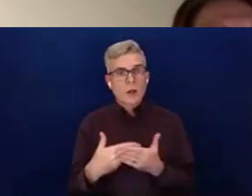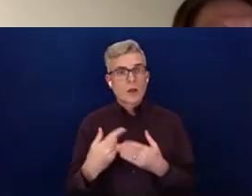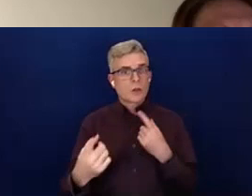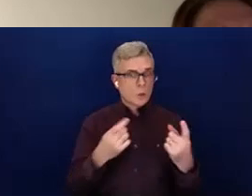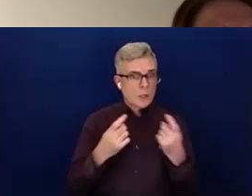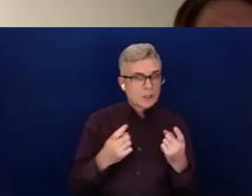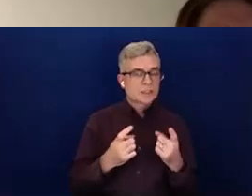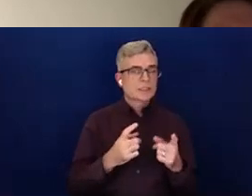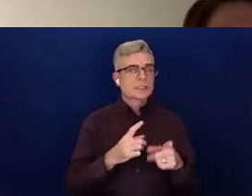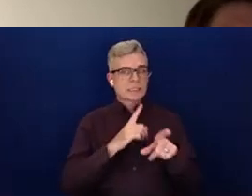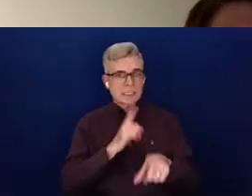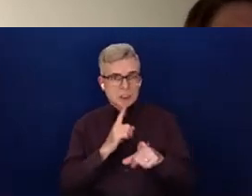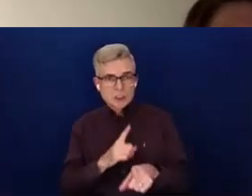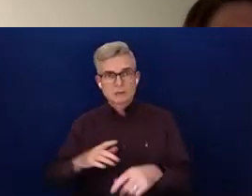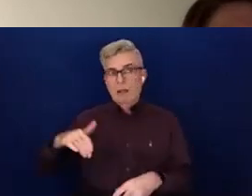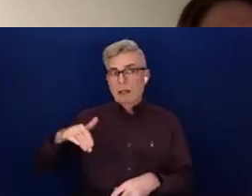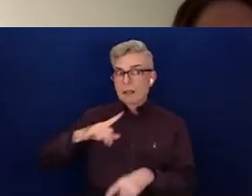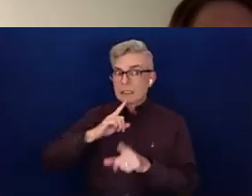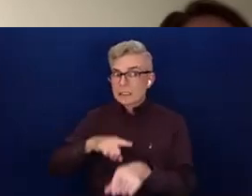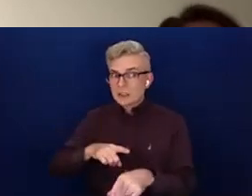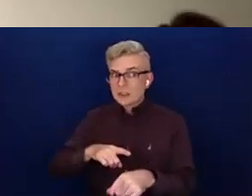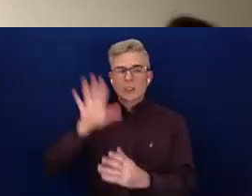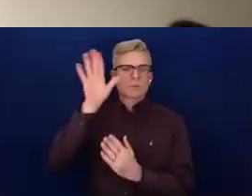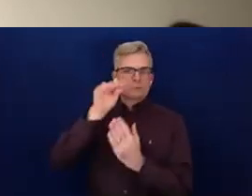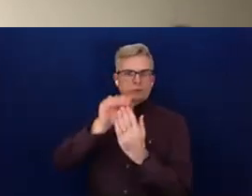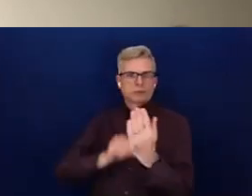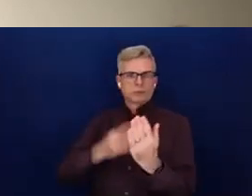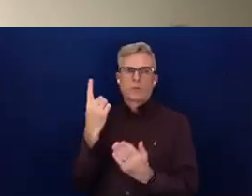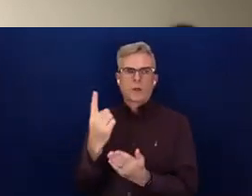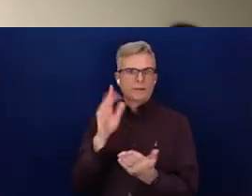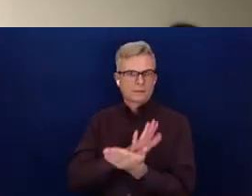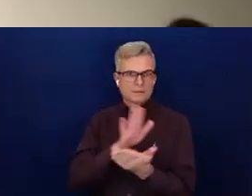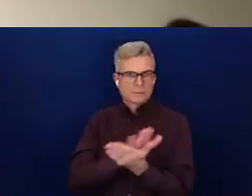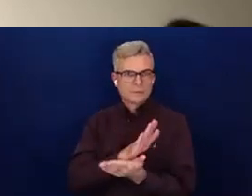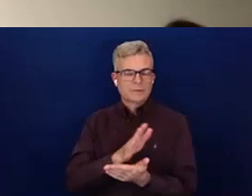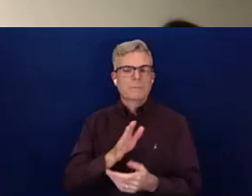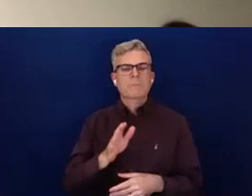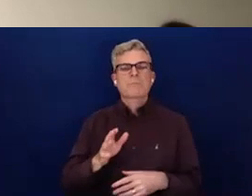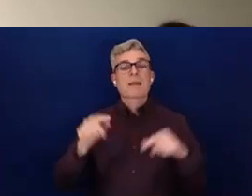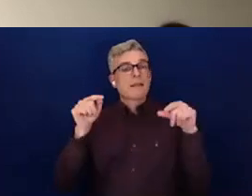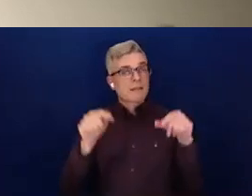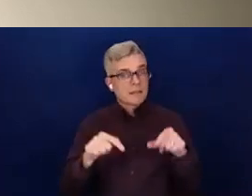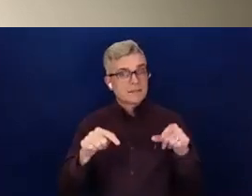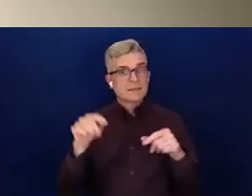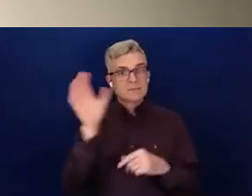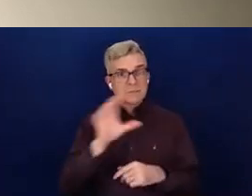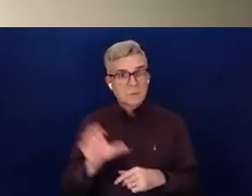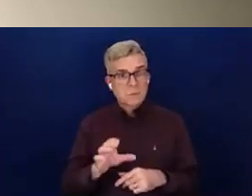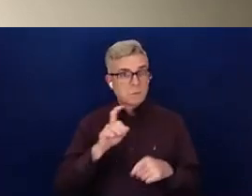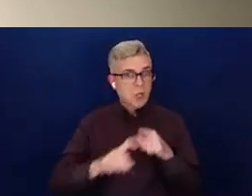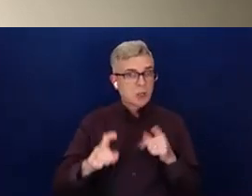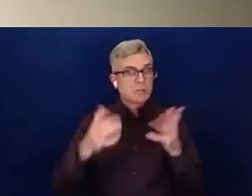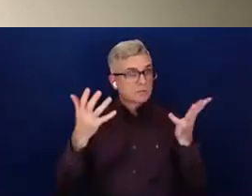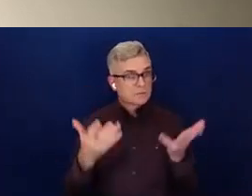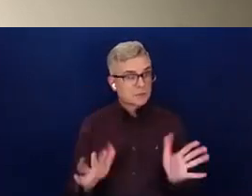a document and sending that out after this Zoom call. I'm going to